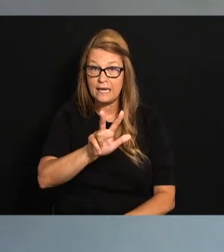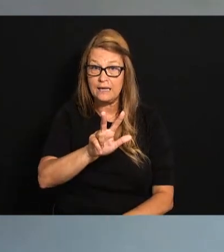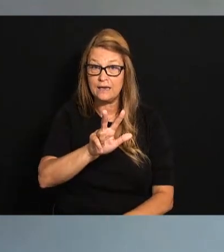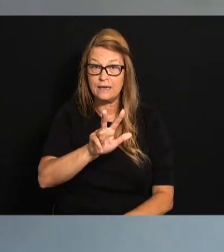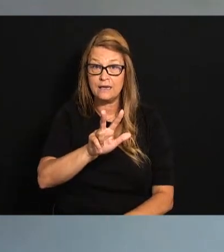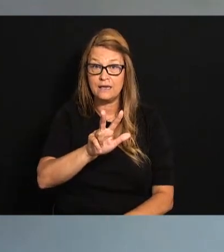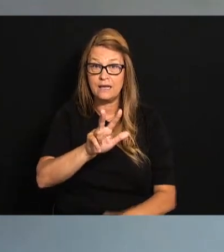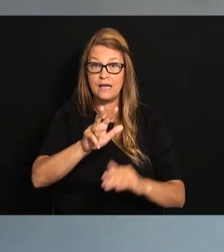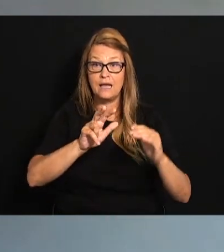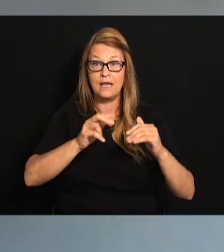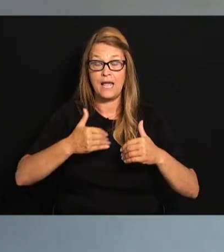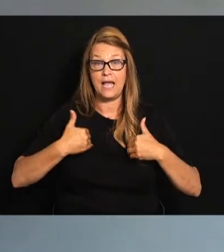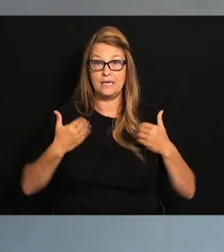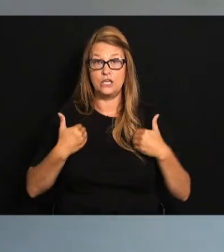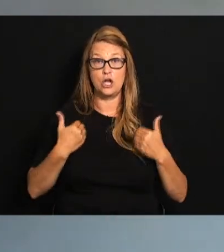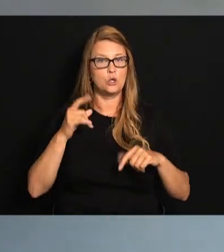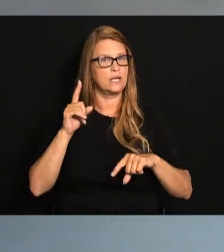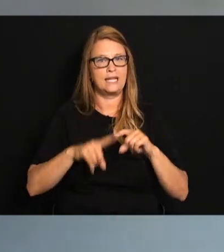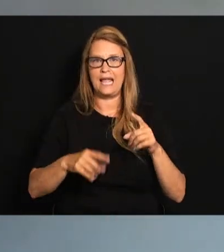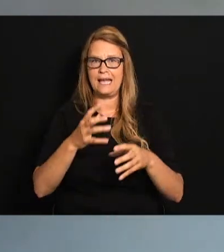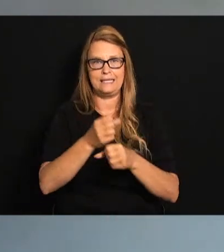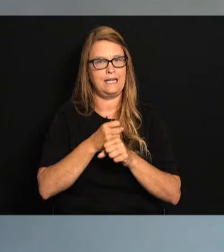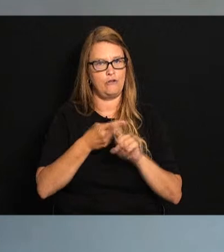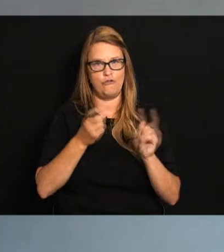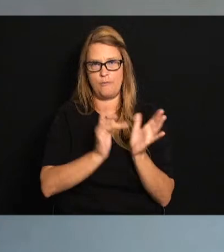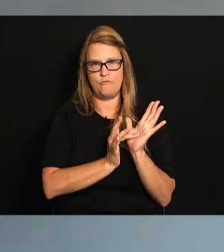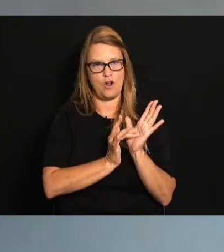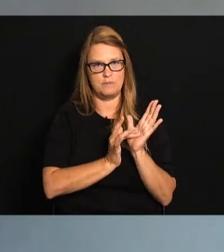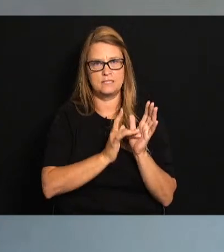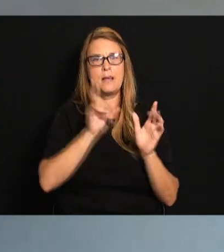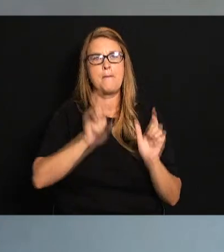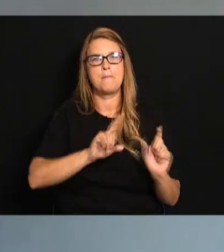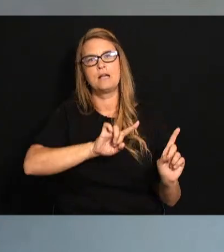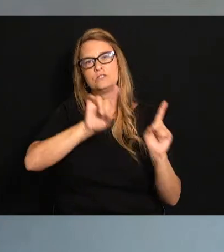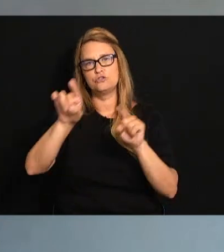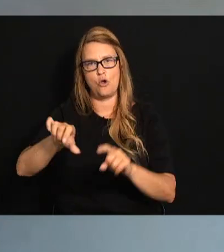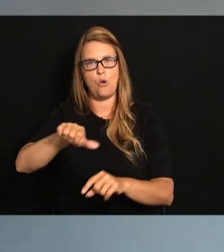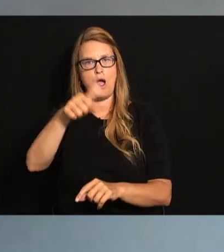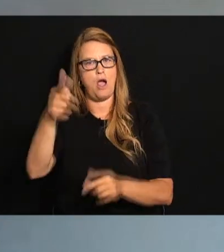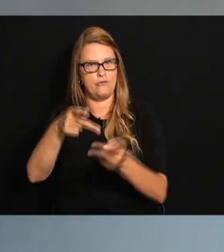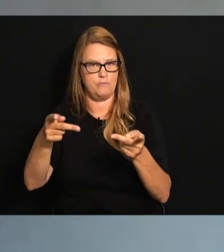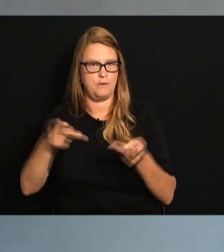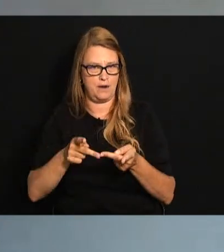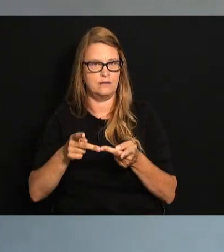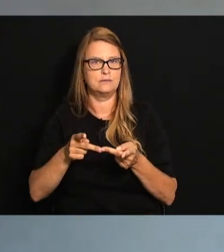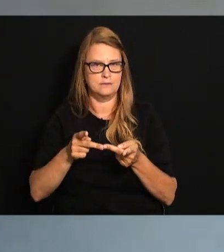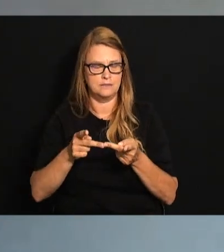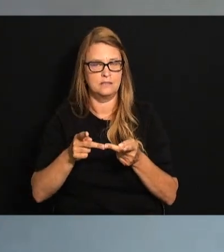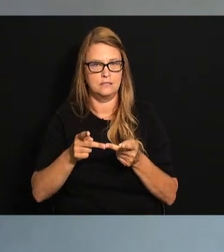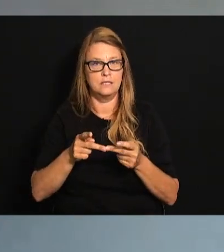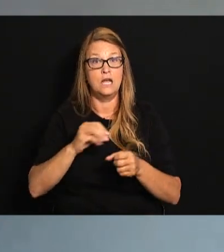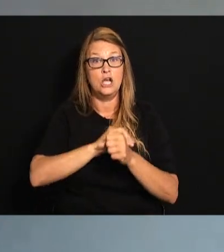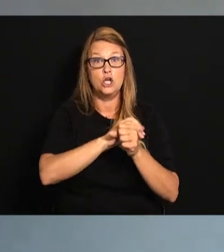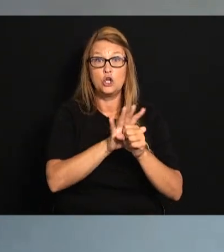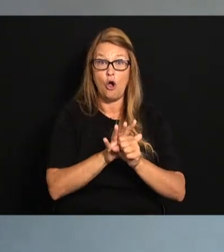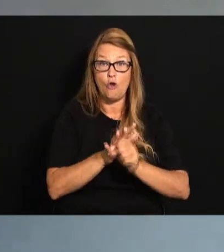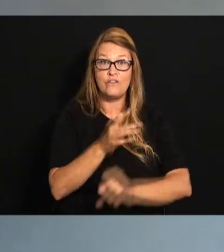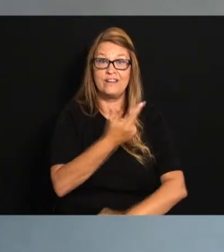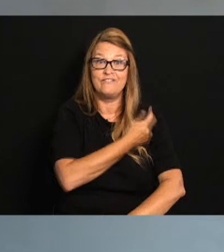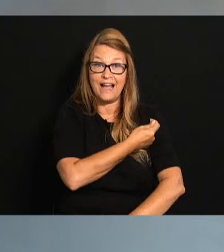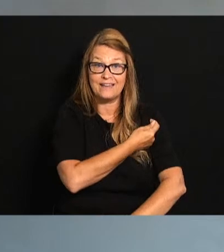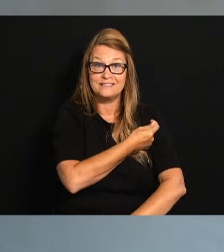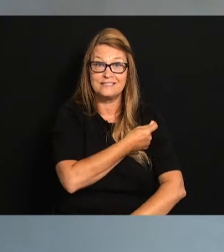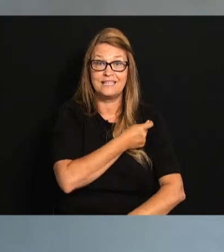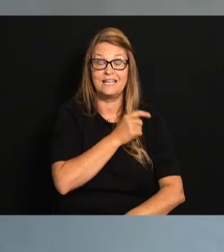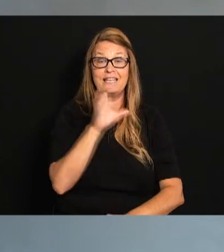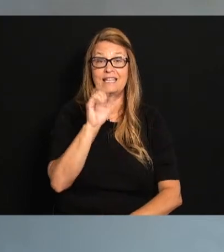receive a vaccine from a pharmacy. They have to visit one of the other sites mentioned. Our COVID vaccine calculator